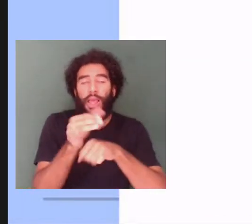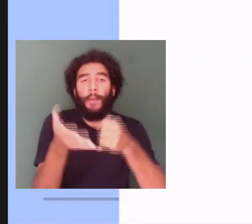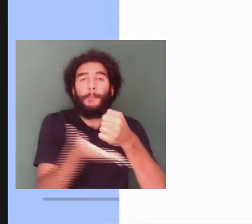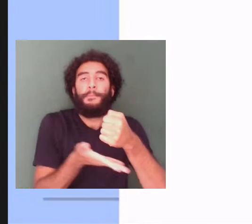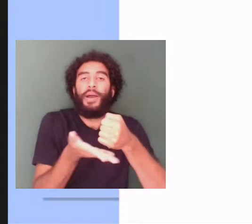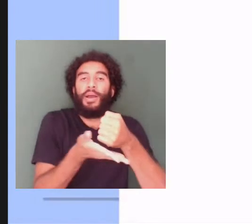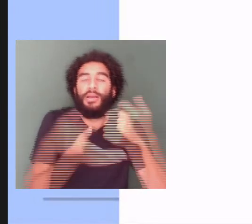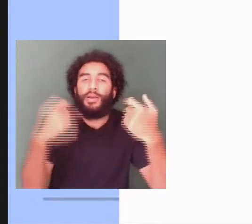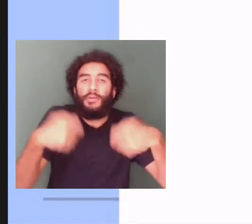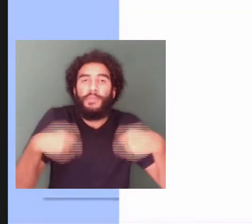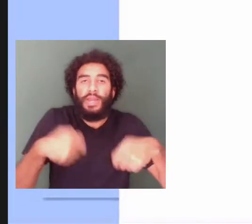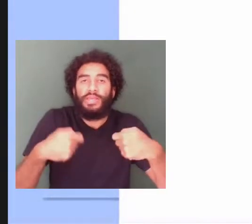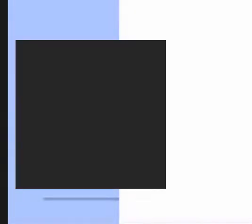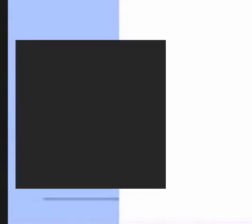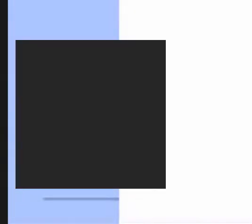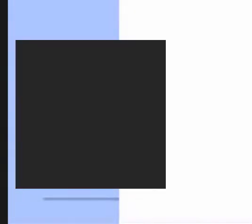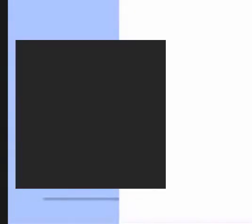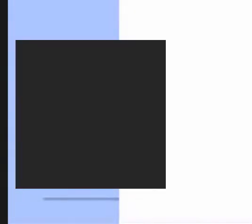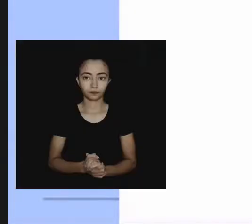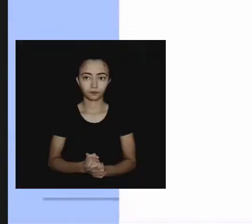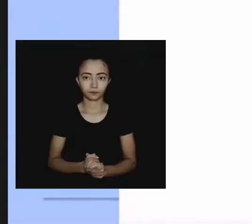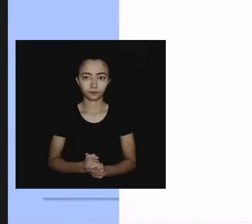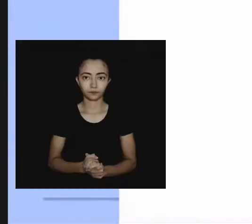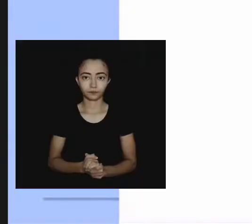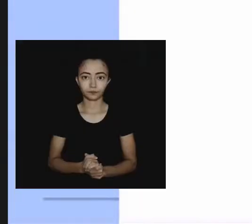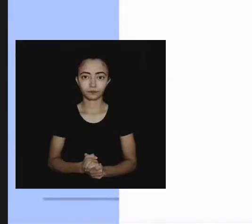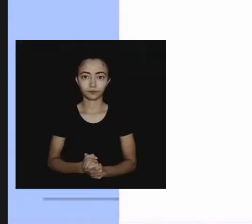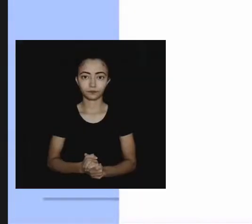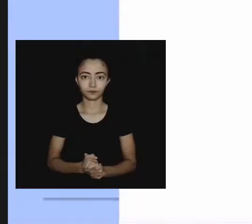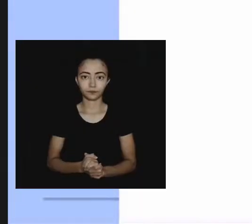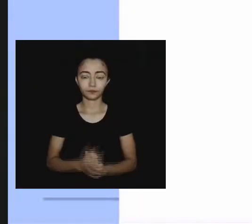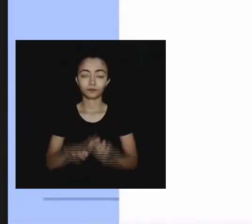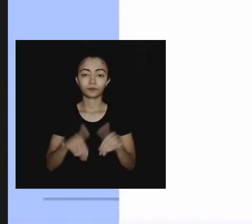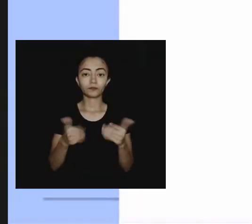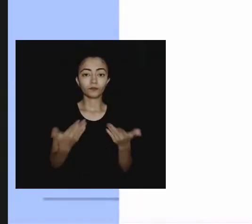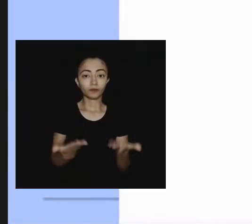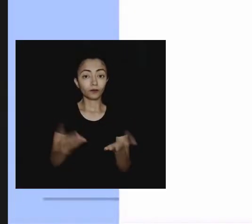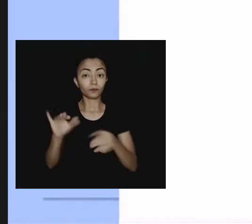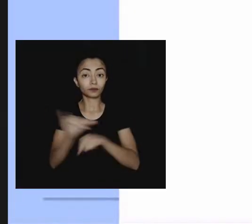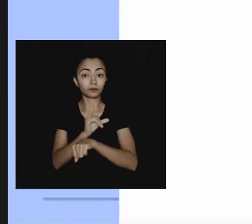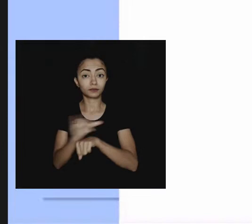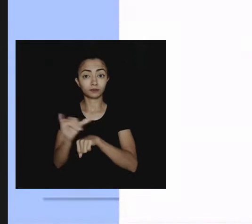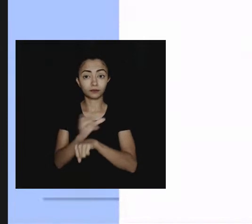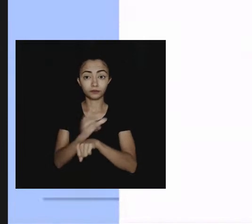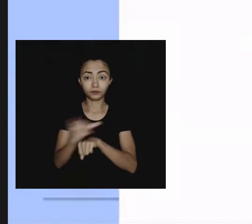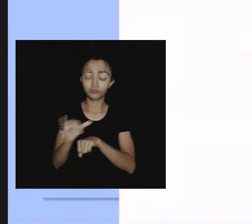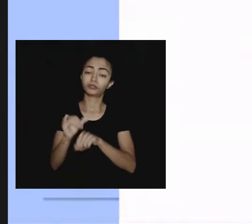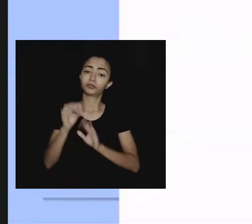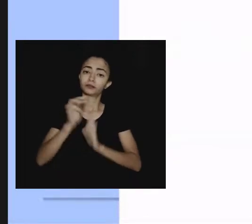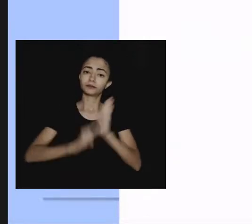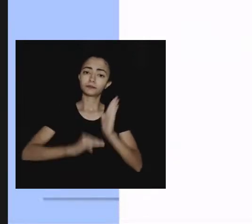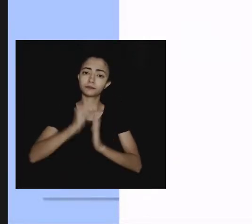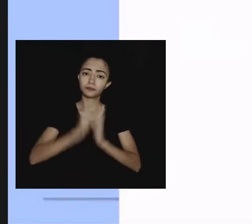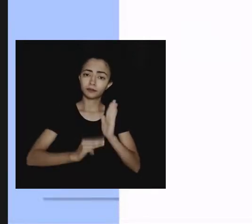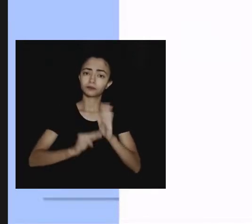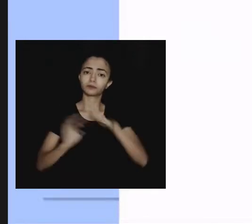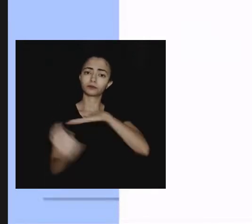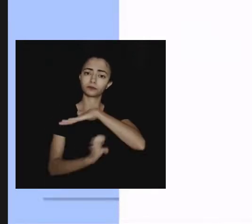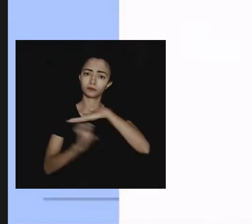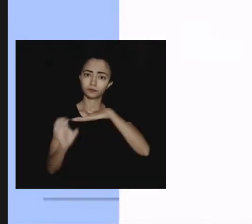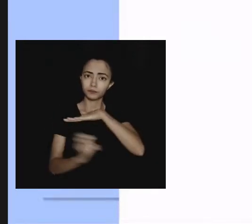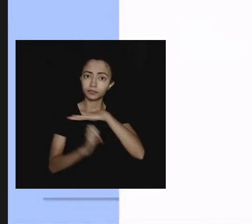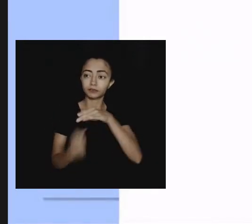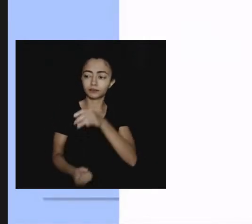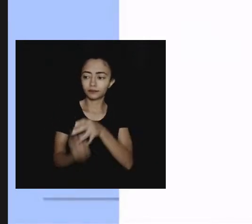of actions that should be run in order to protect mothers and babies. The strategies and methods